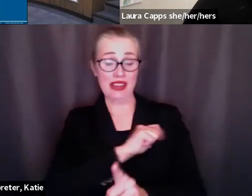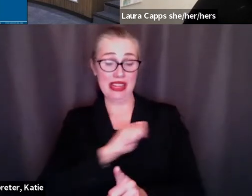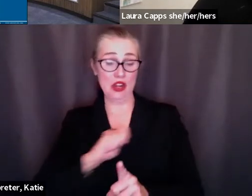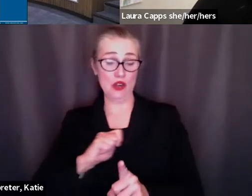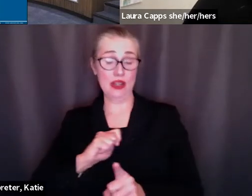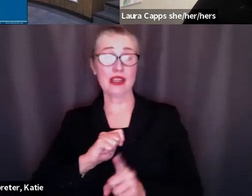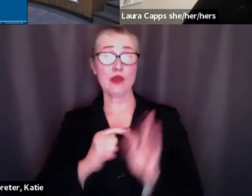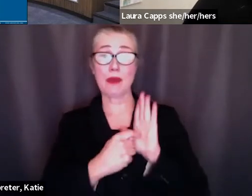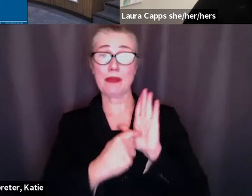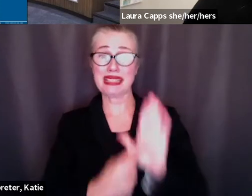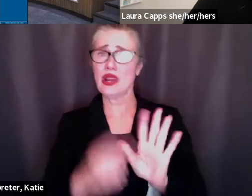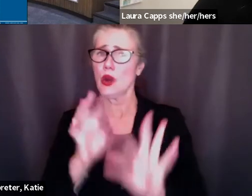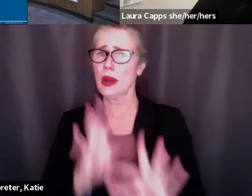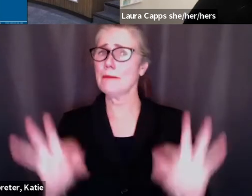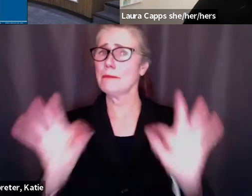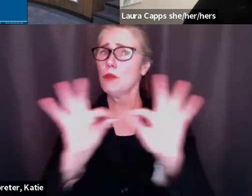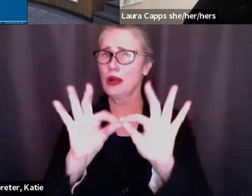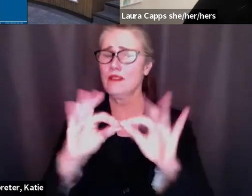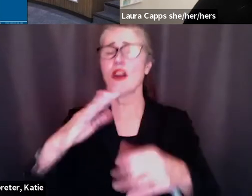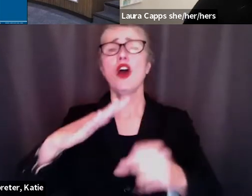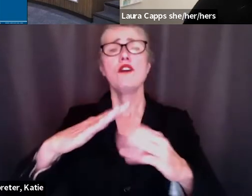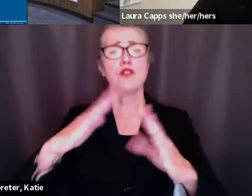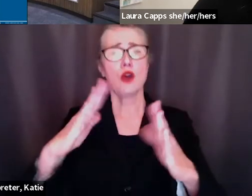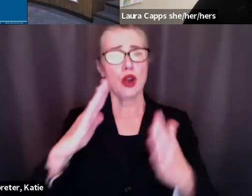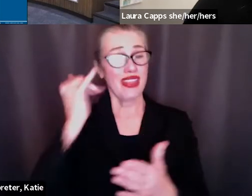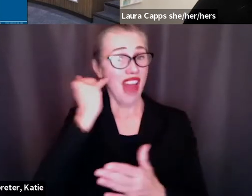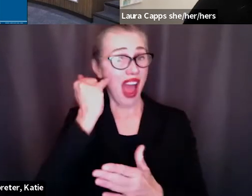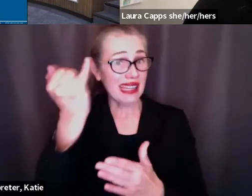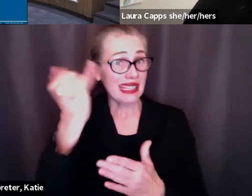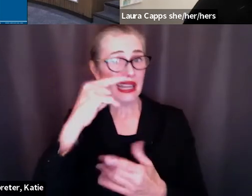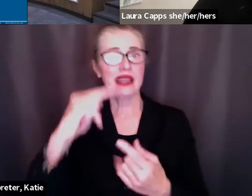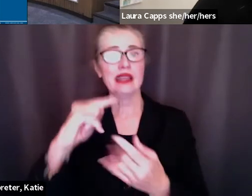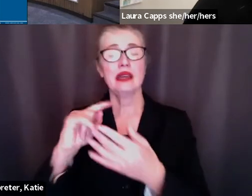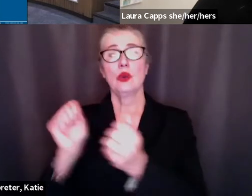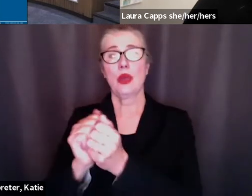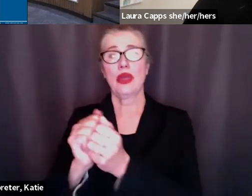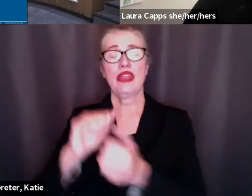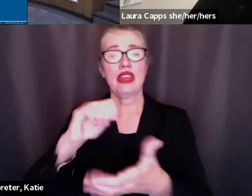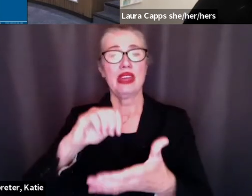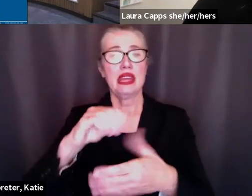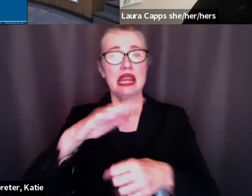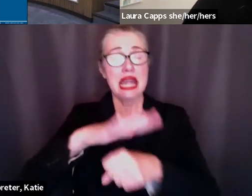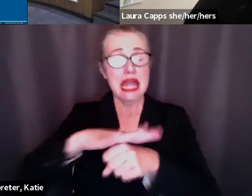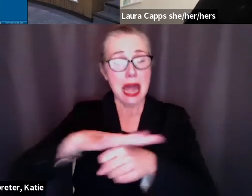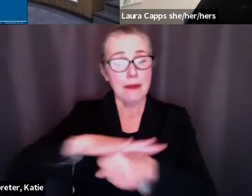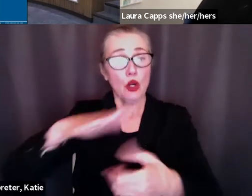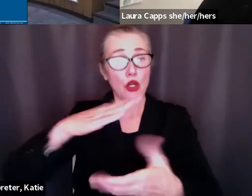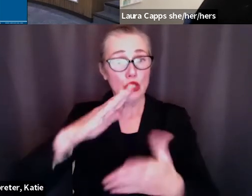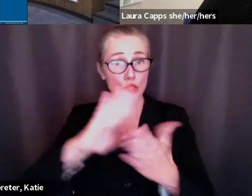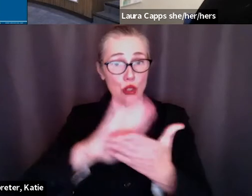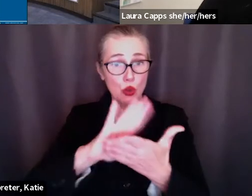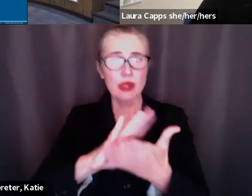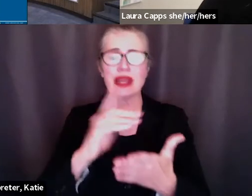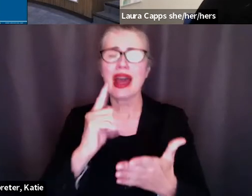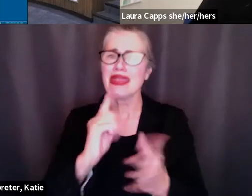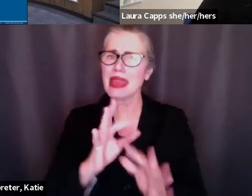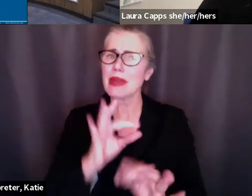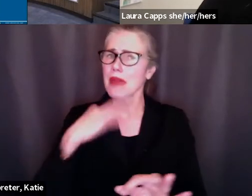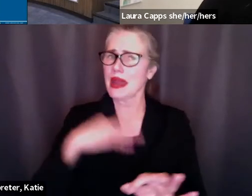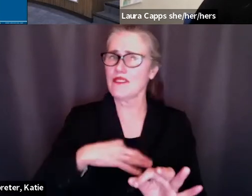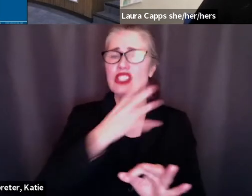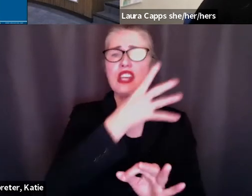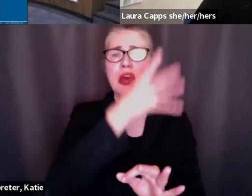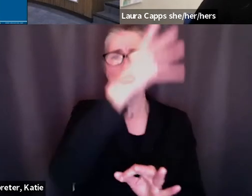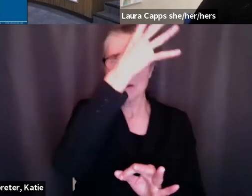neighborhood school concept the biggest winners i see would be the students parents and teachers each of these areas presented on the map has unique